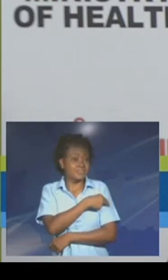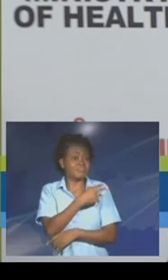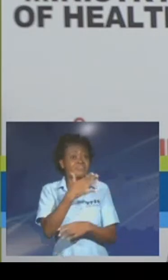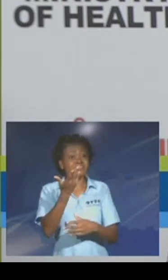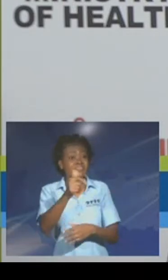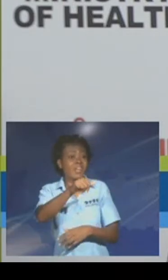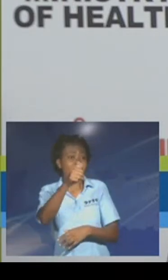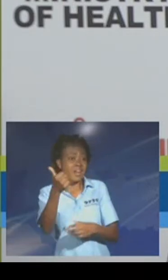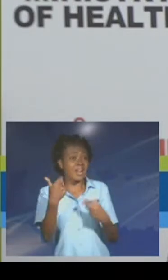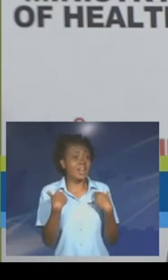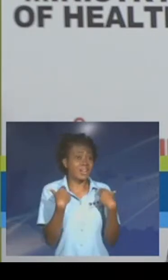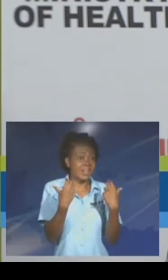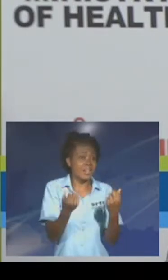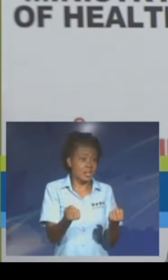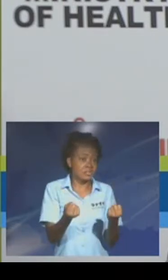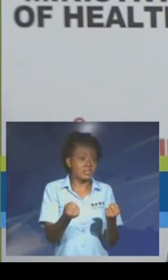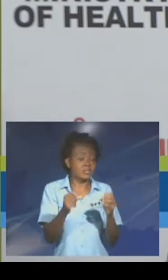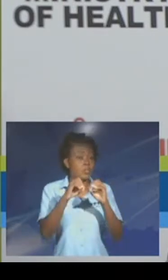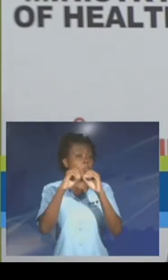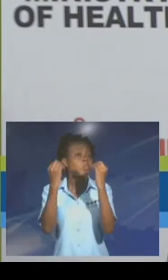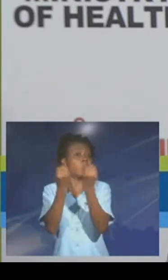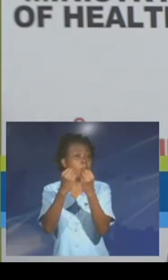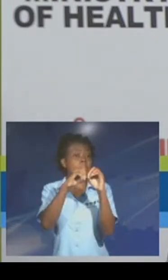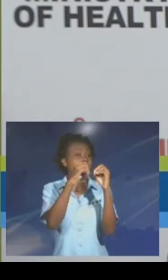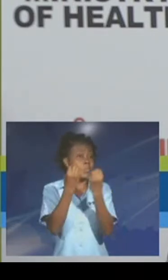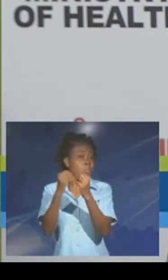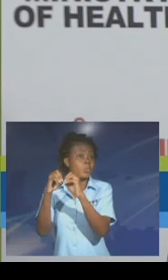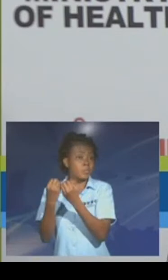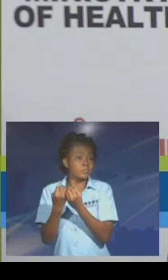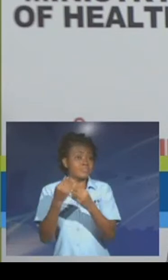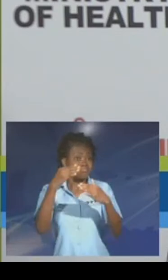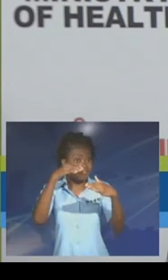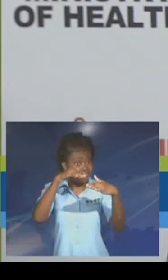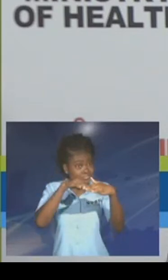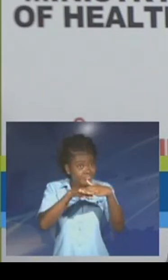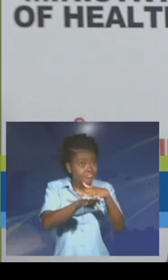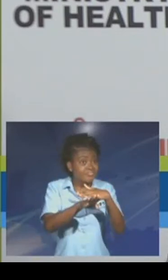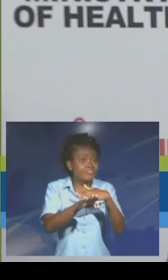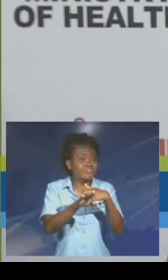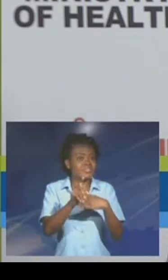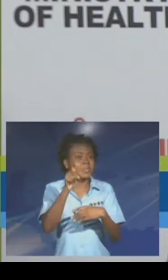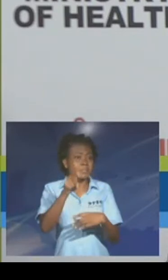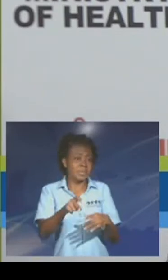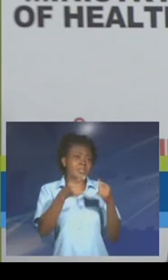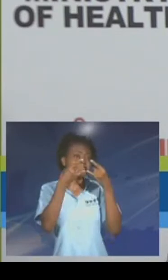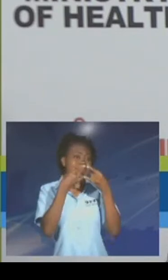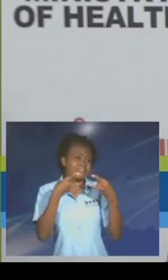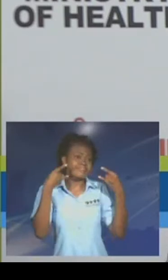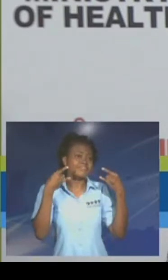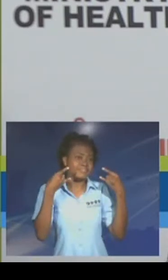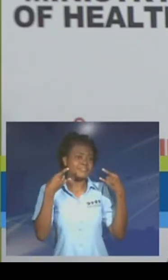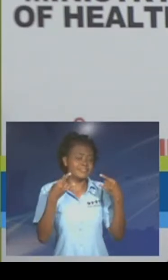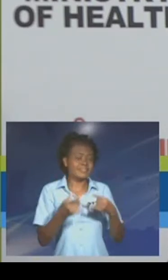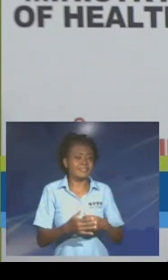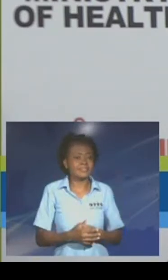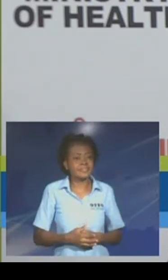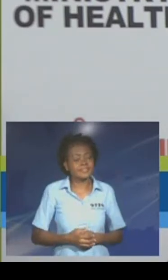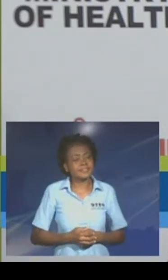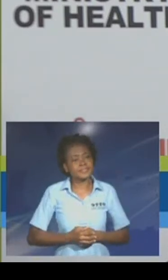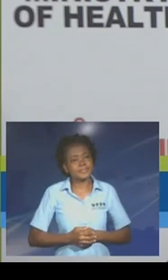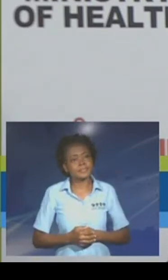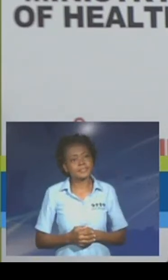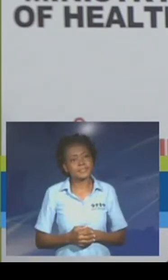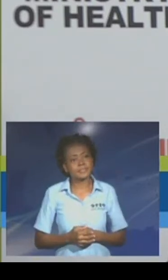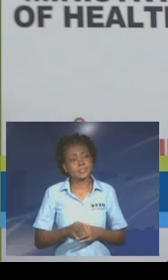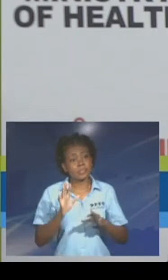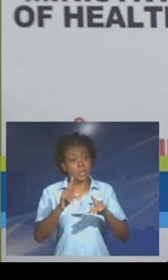is optional but highly recommended based on the risk analysis